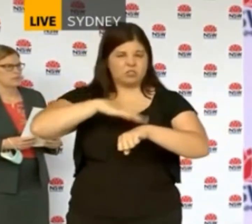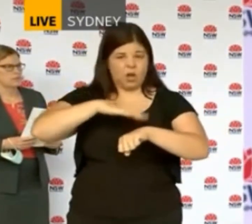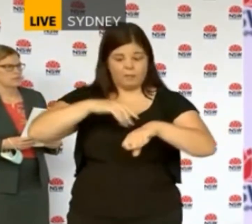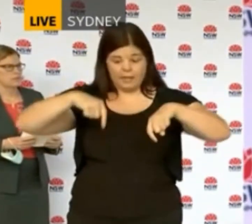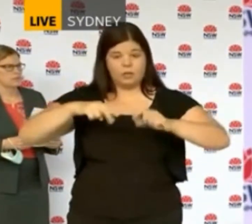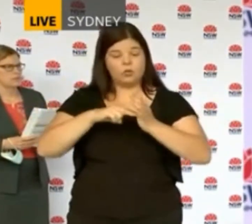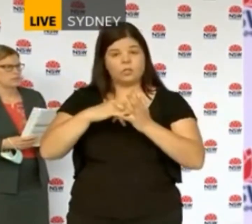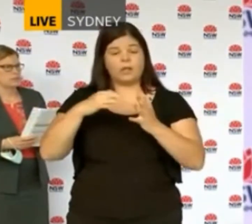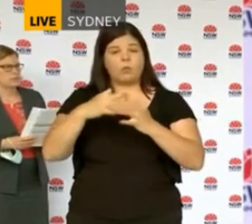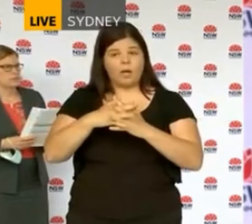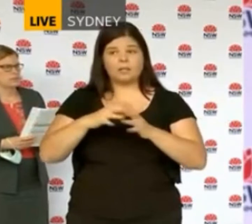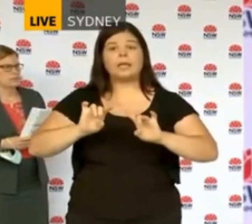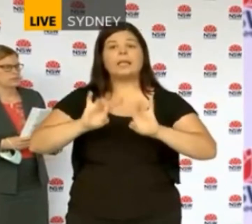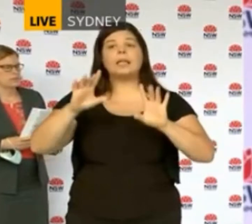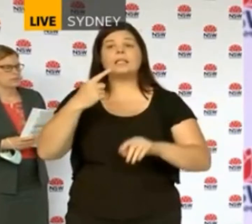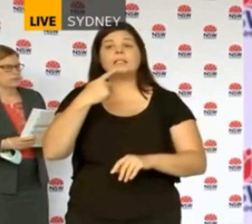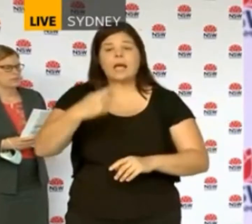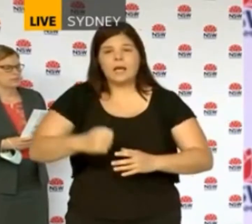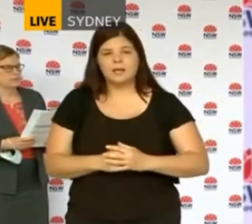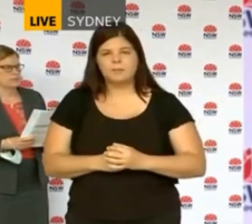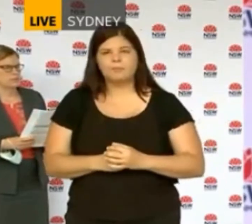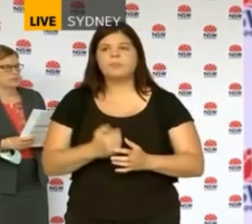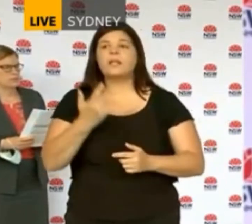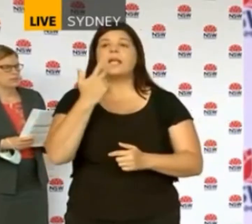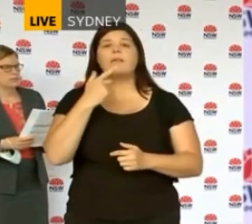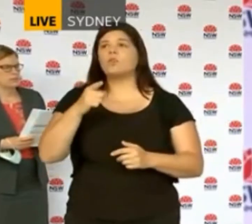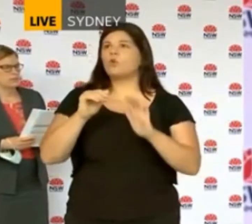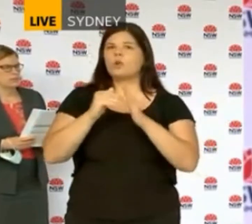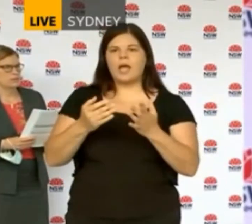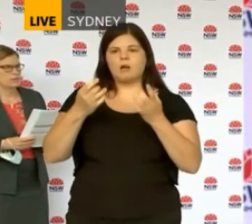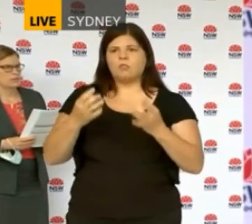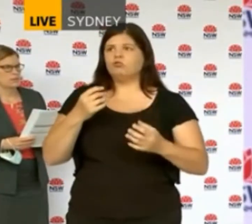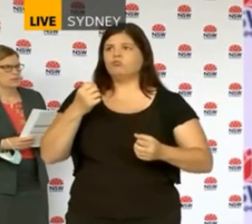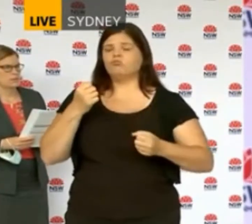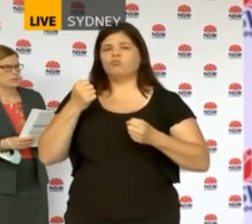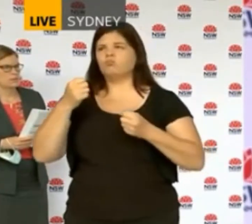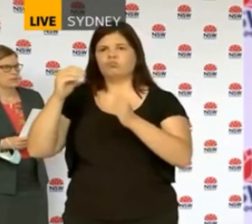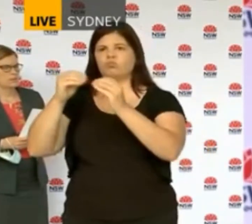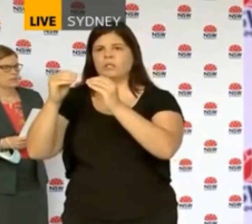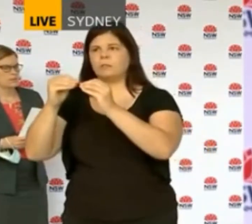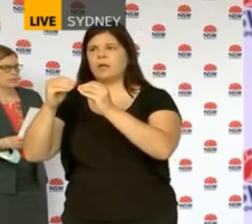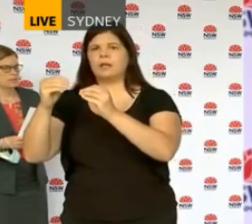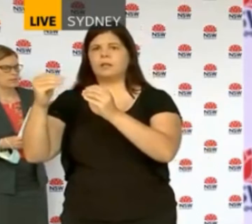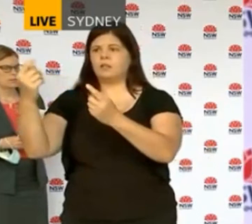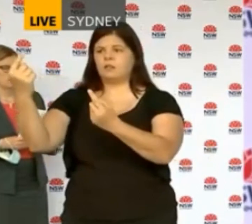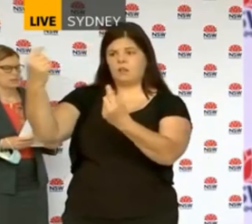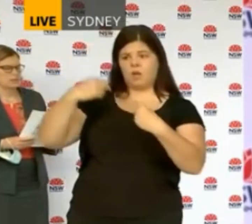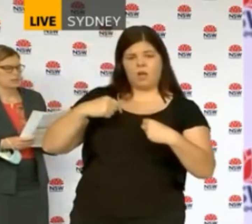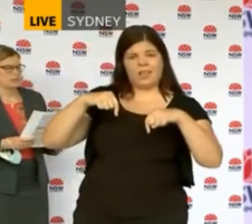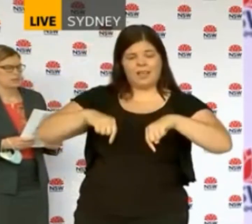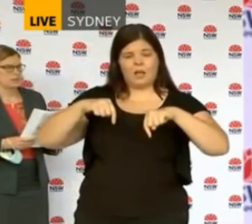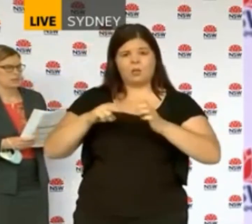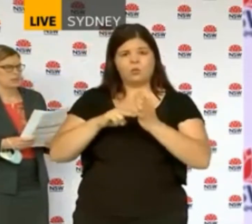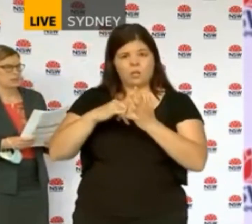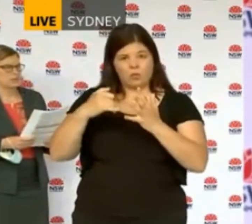we will be saying is clear, that if you are in the midst of travelling from Brisbane as we speak into New South Wales